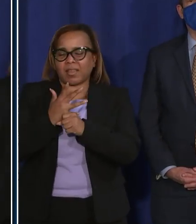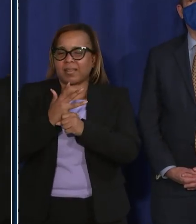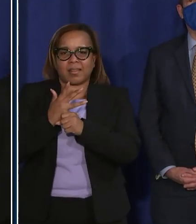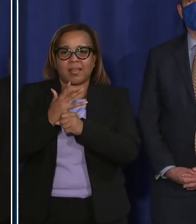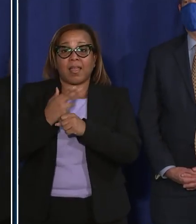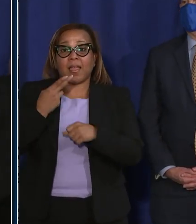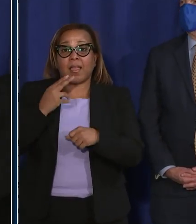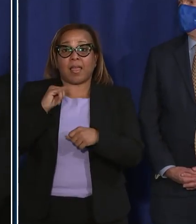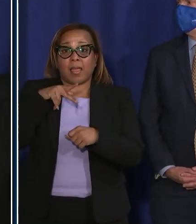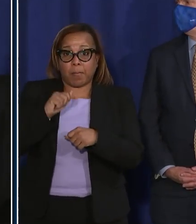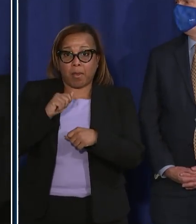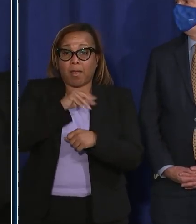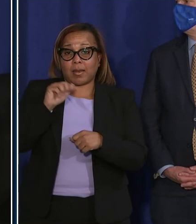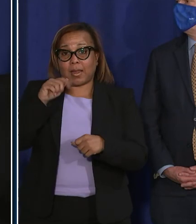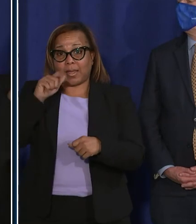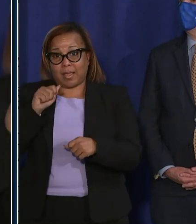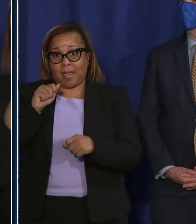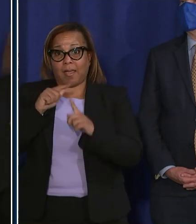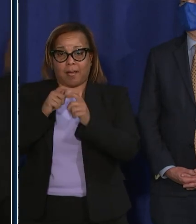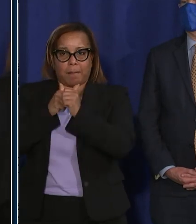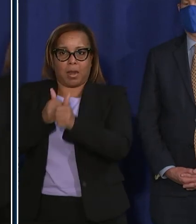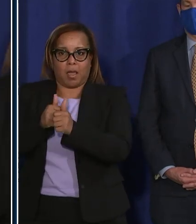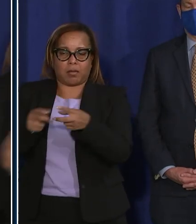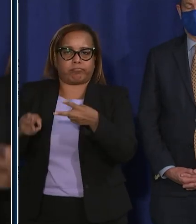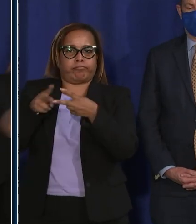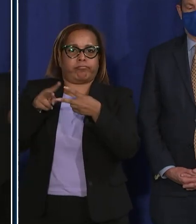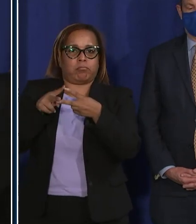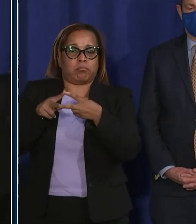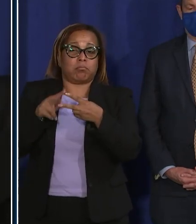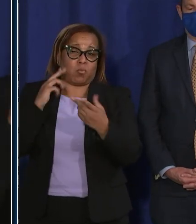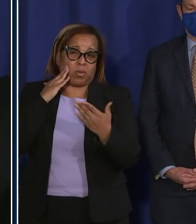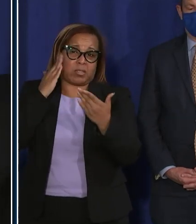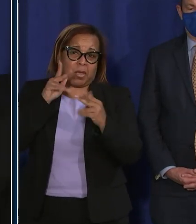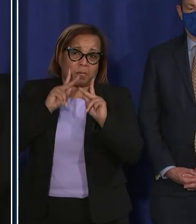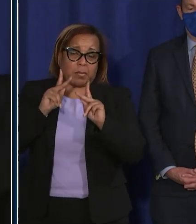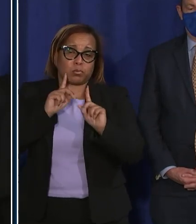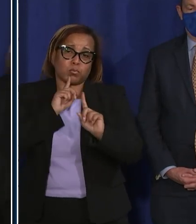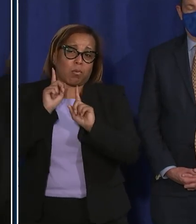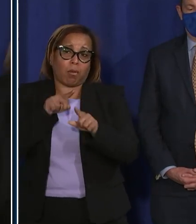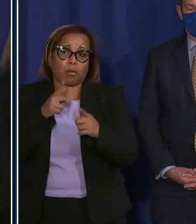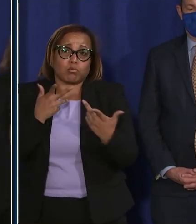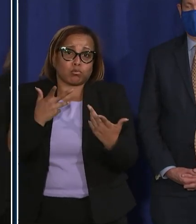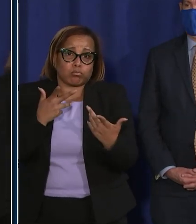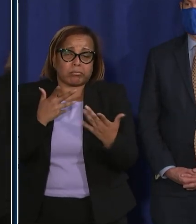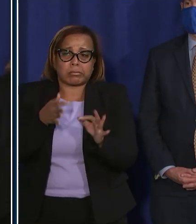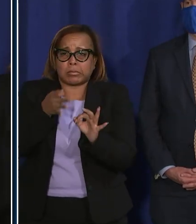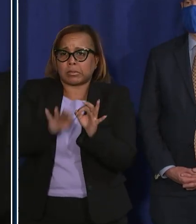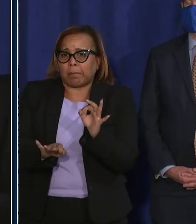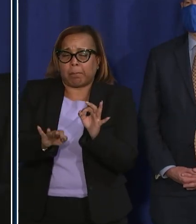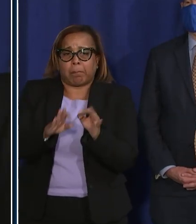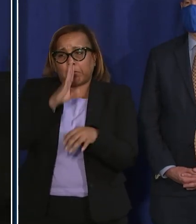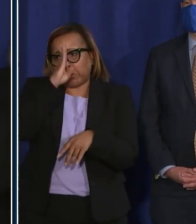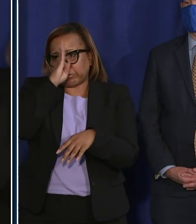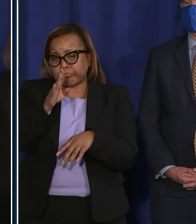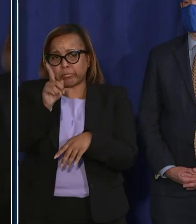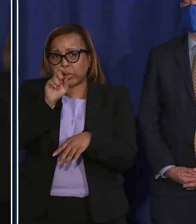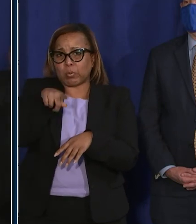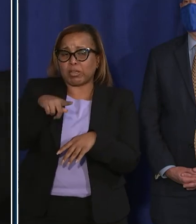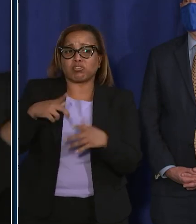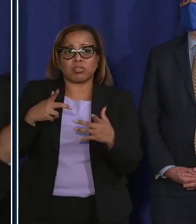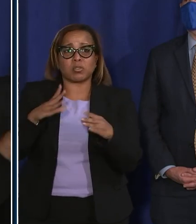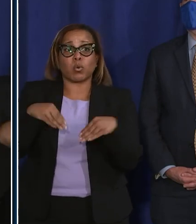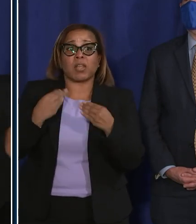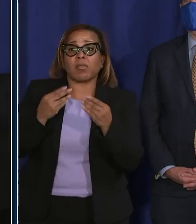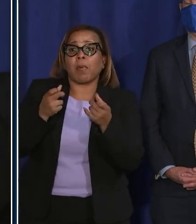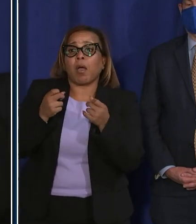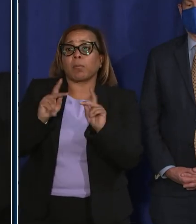is HIPAA and ADA compliant. So we expect people to just answer very simple, straightforward questions. And we're giving